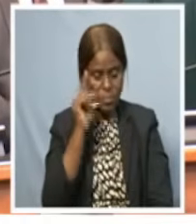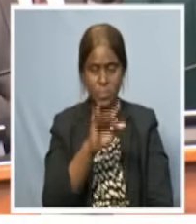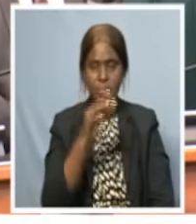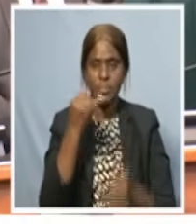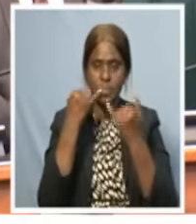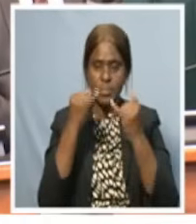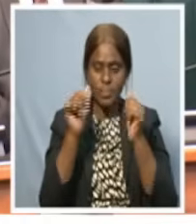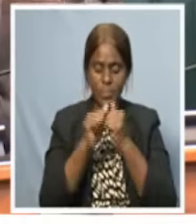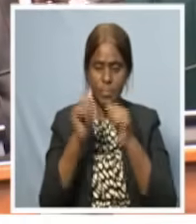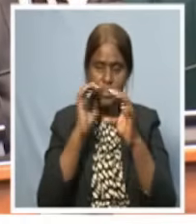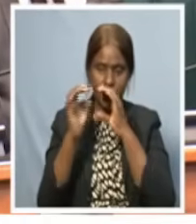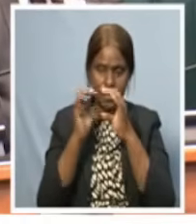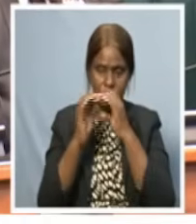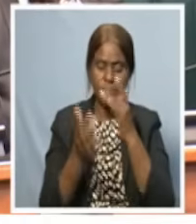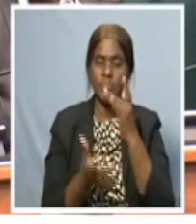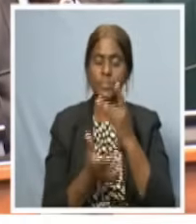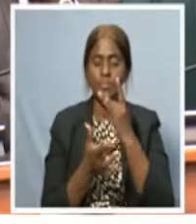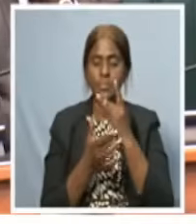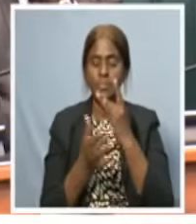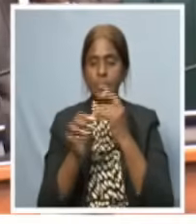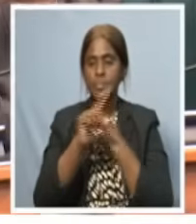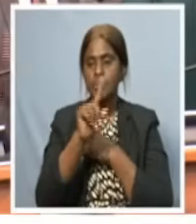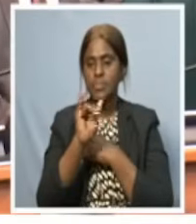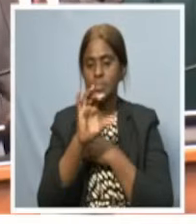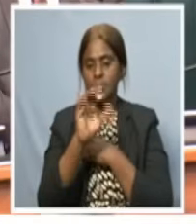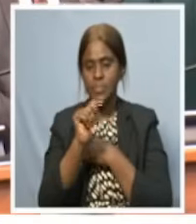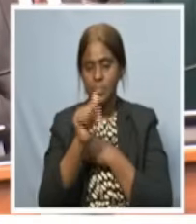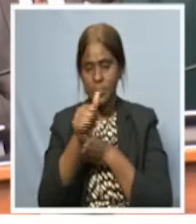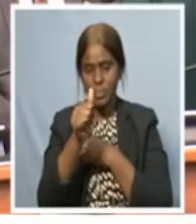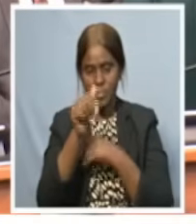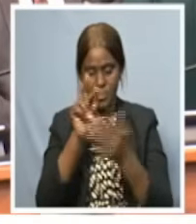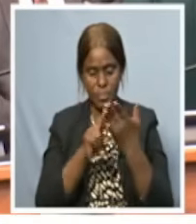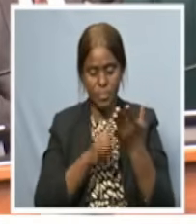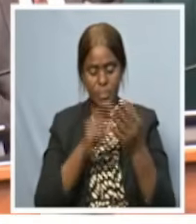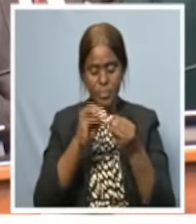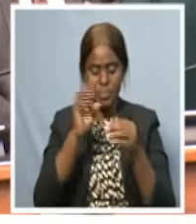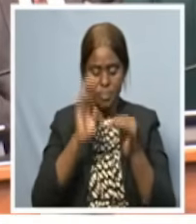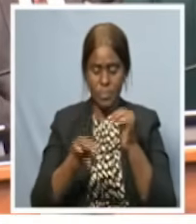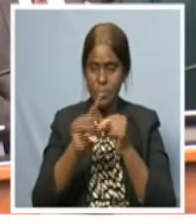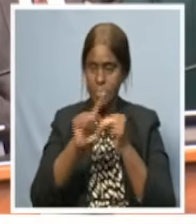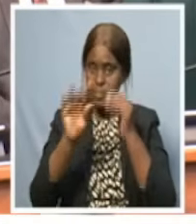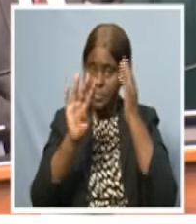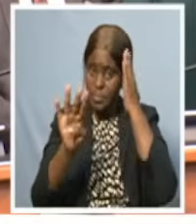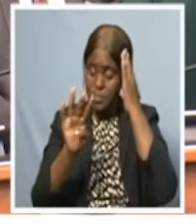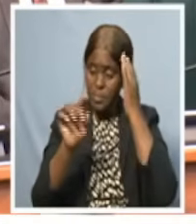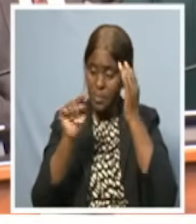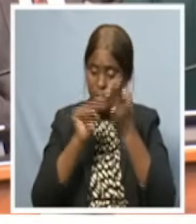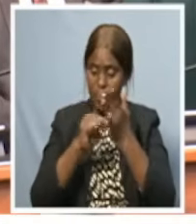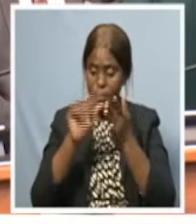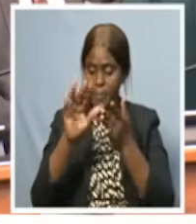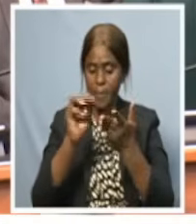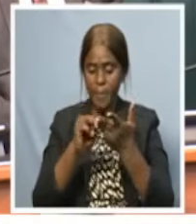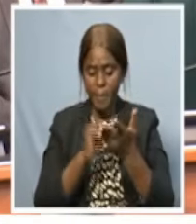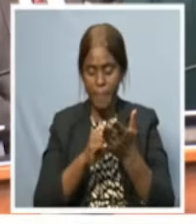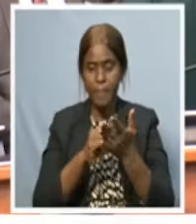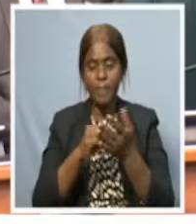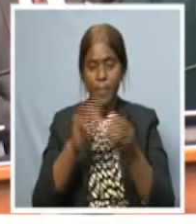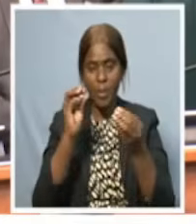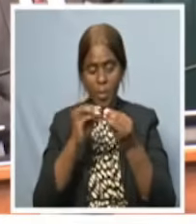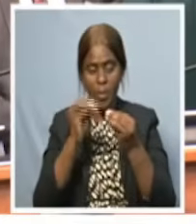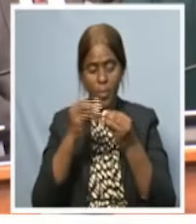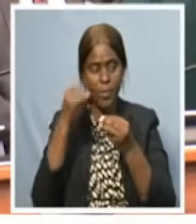Information and the Communication Technology, ZICTA, reported more than 24.5 million